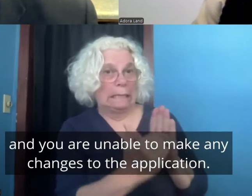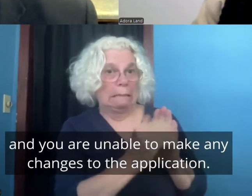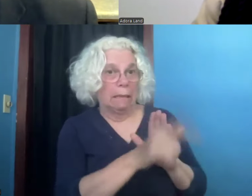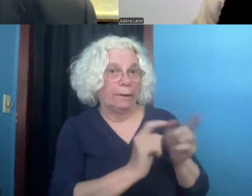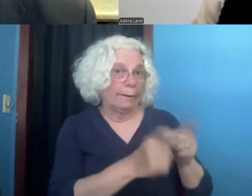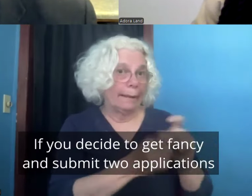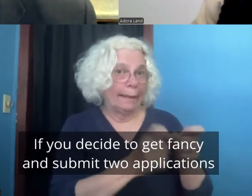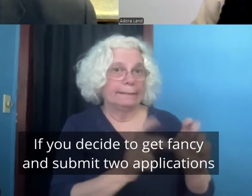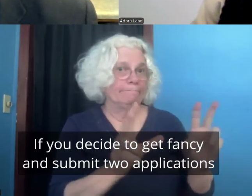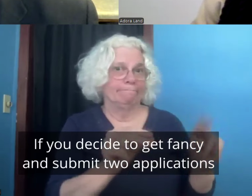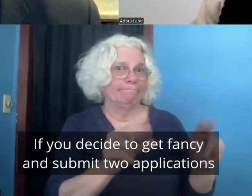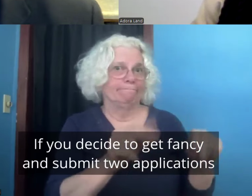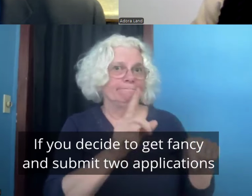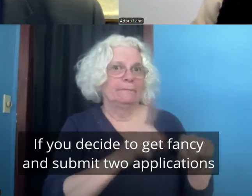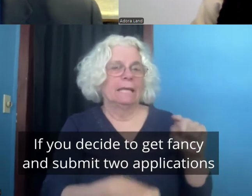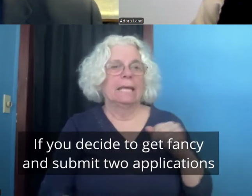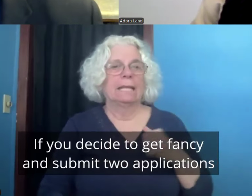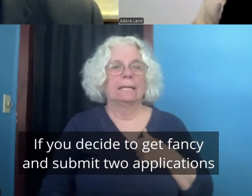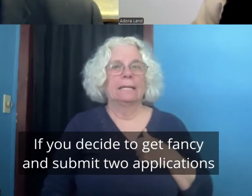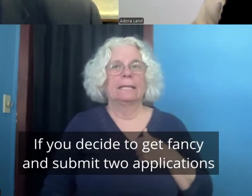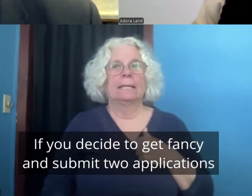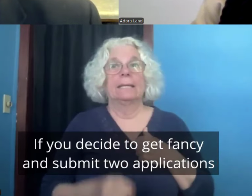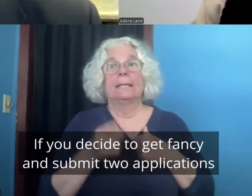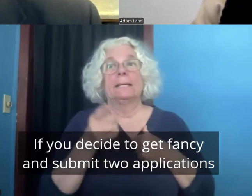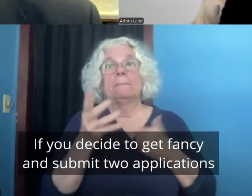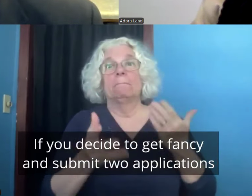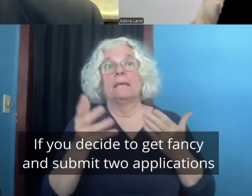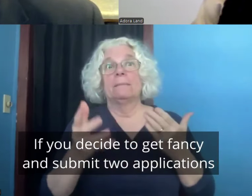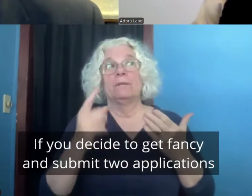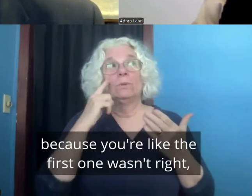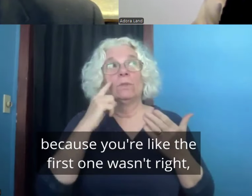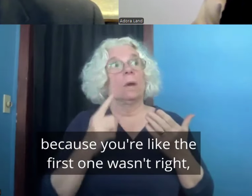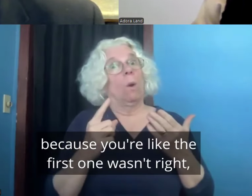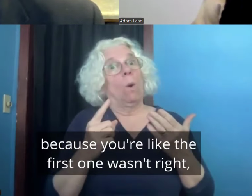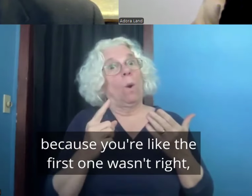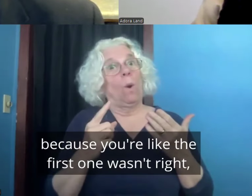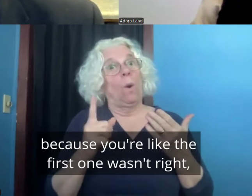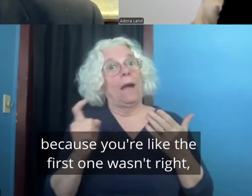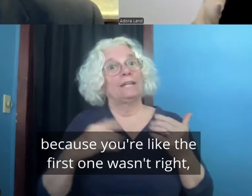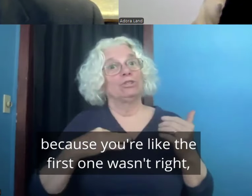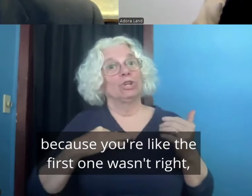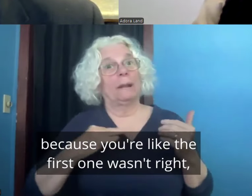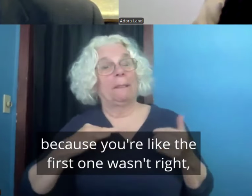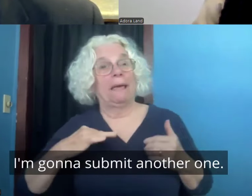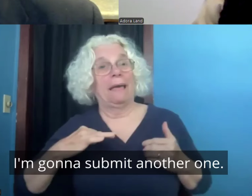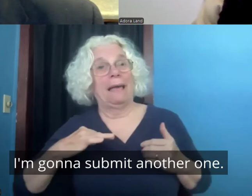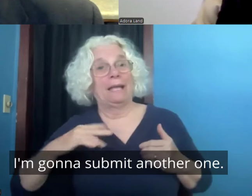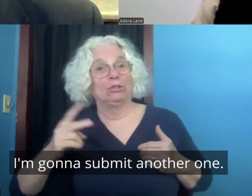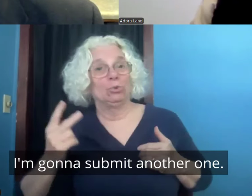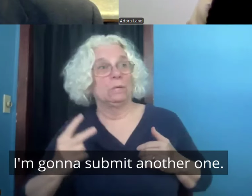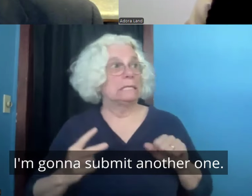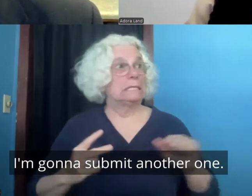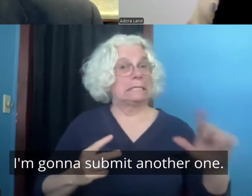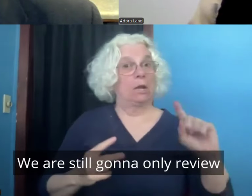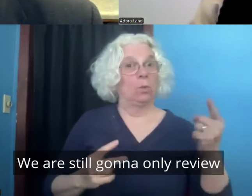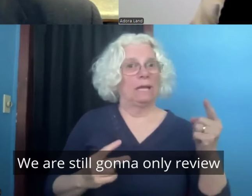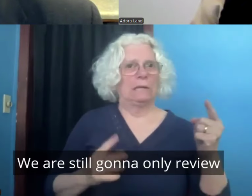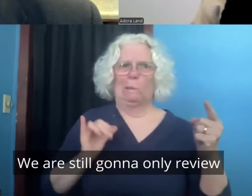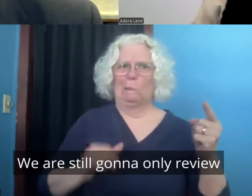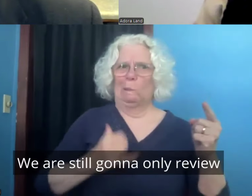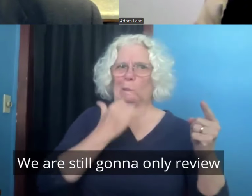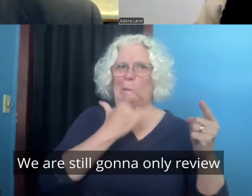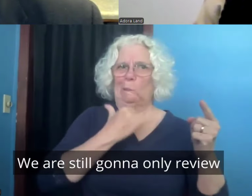application. If you decide to get fancy and submit two applications because you're like, the first one wasn't right, I'm going to submit another one, we